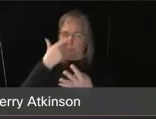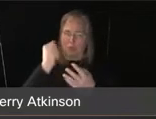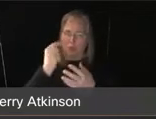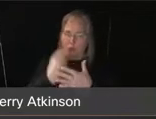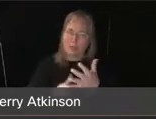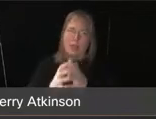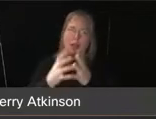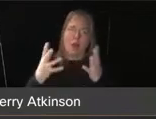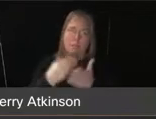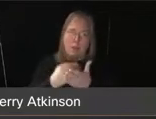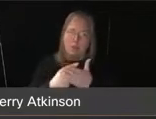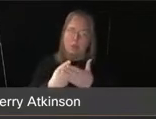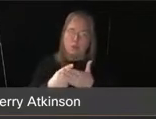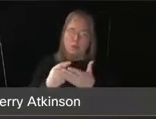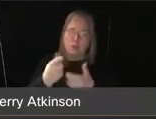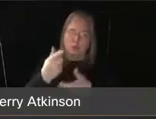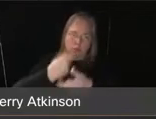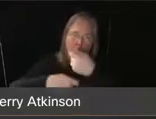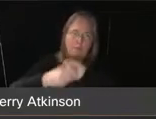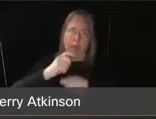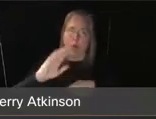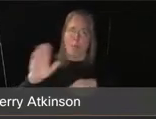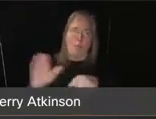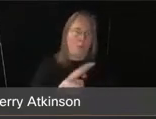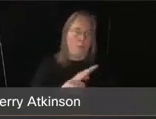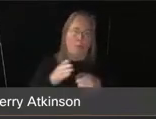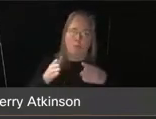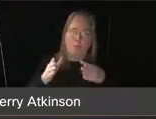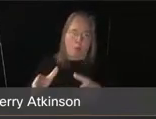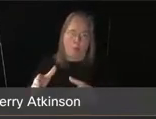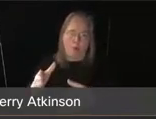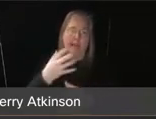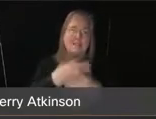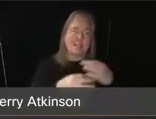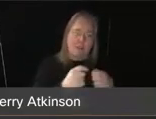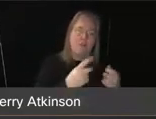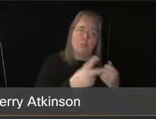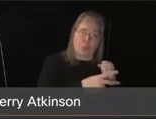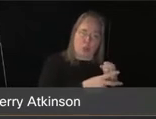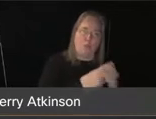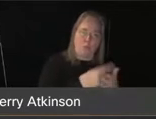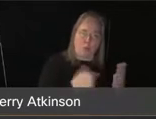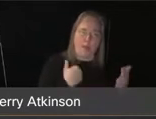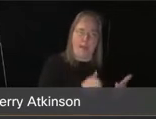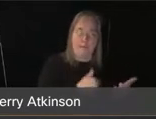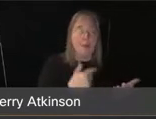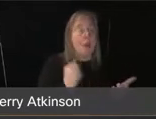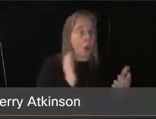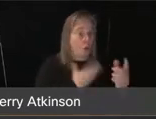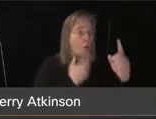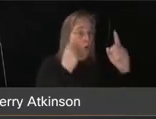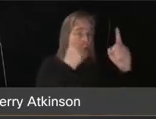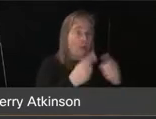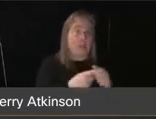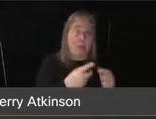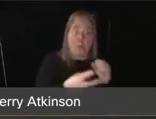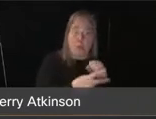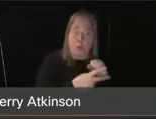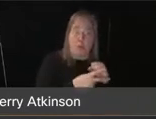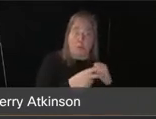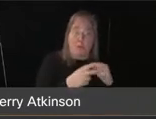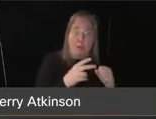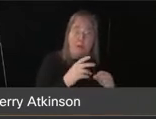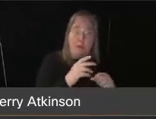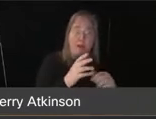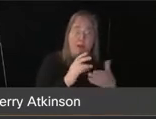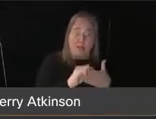entire roadway rather than preserve what we have. So our goal is to preserve the pavement the way that we have it